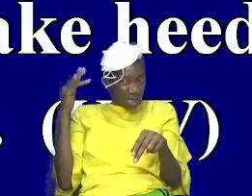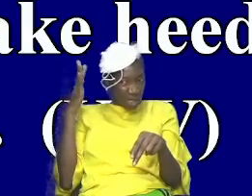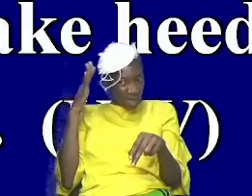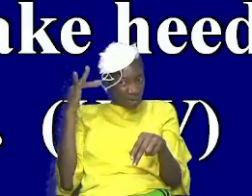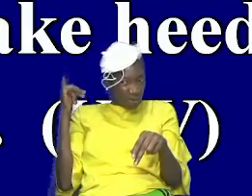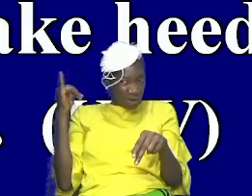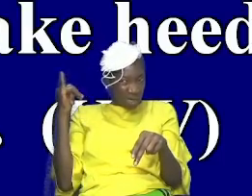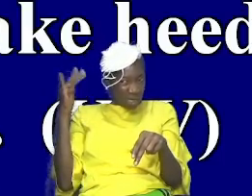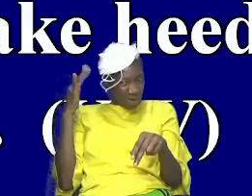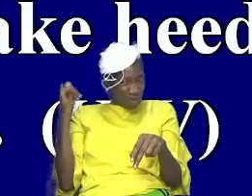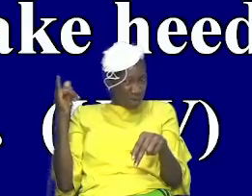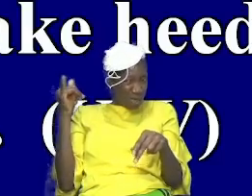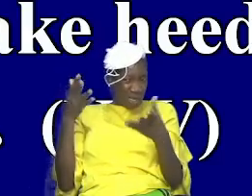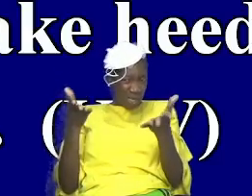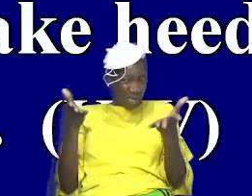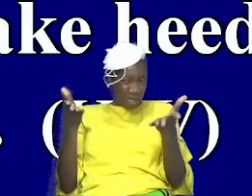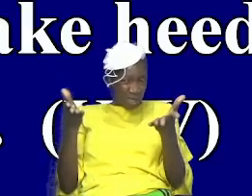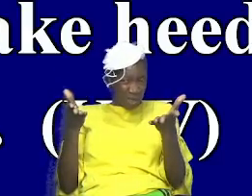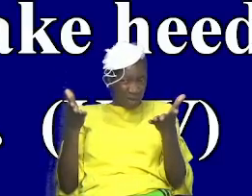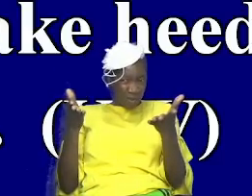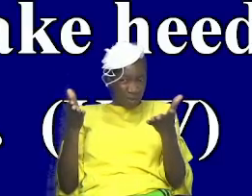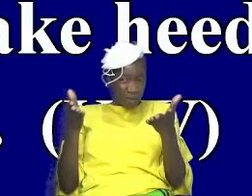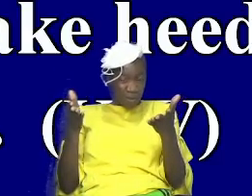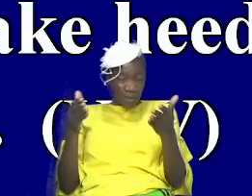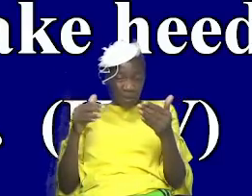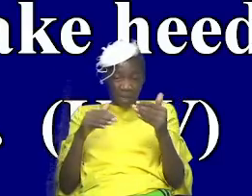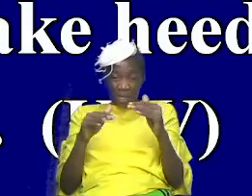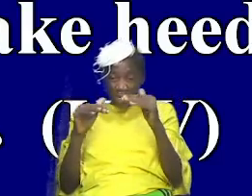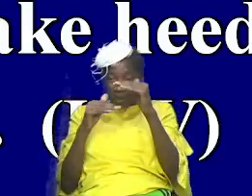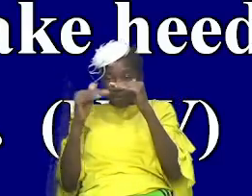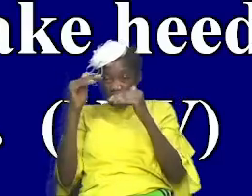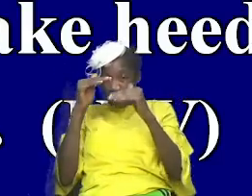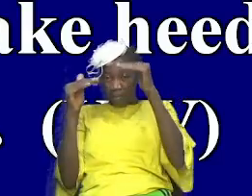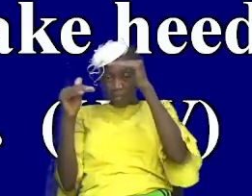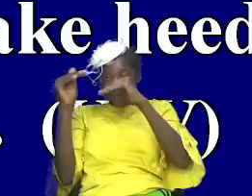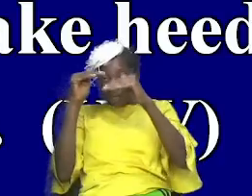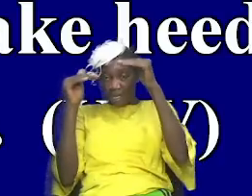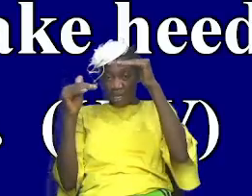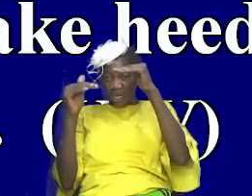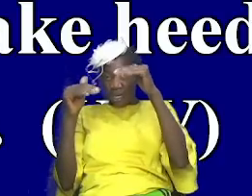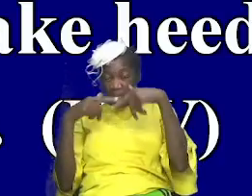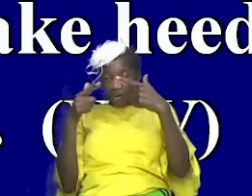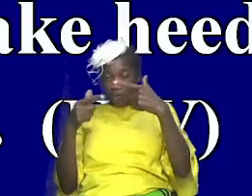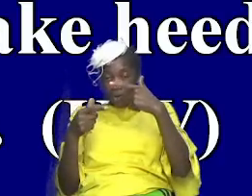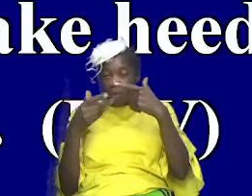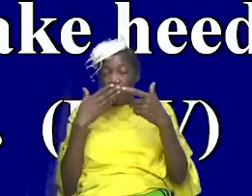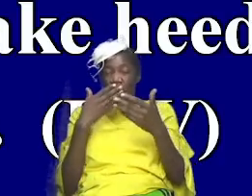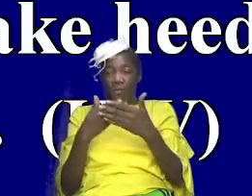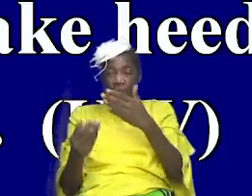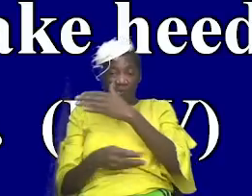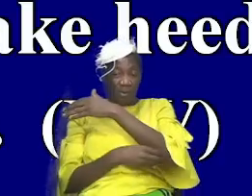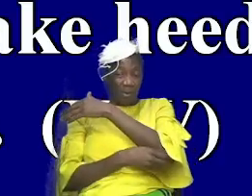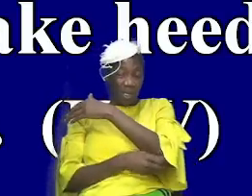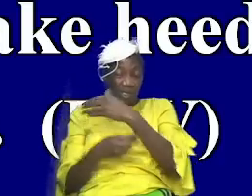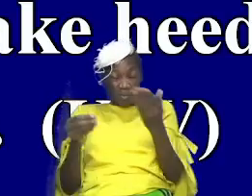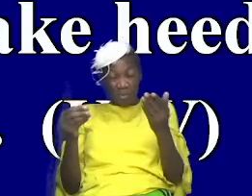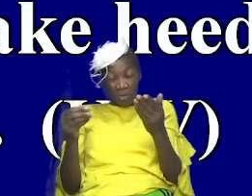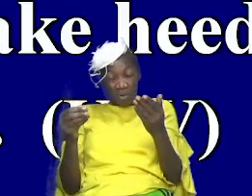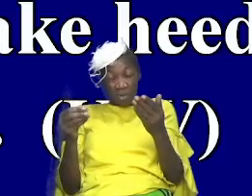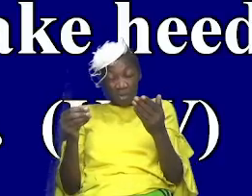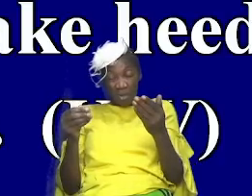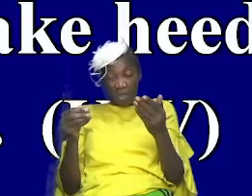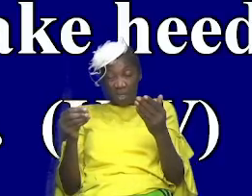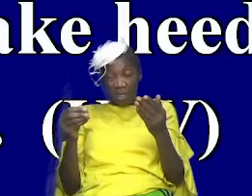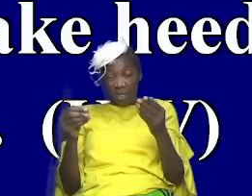foundation can go up, and the building itself is weak. And something can happen and the building tear down, the foundation will still be